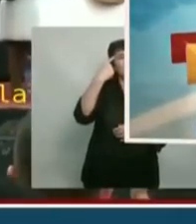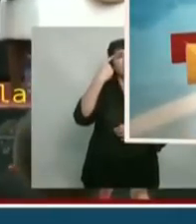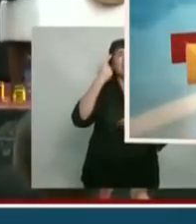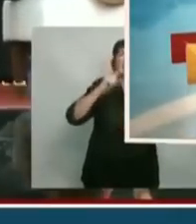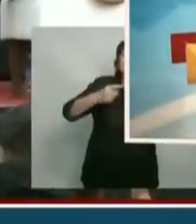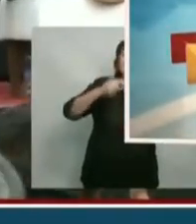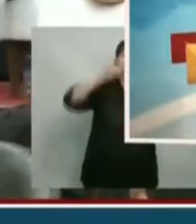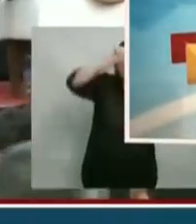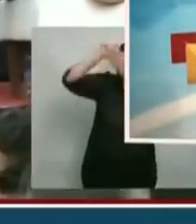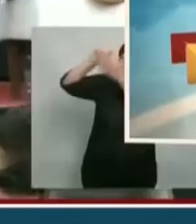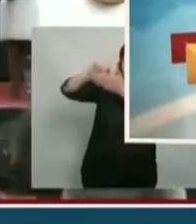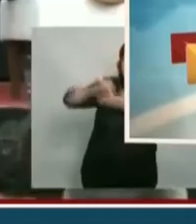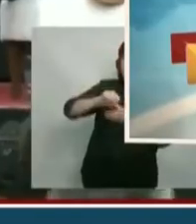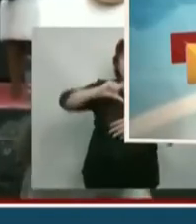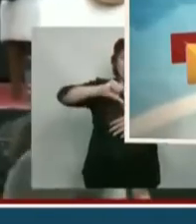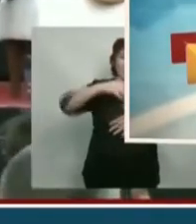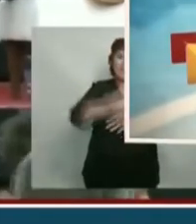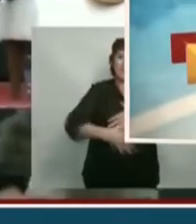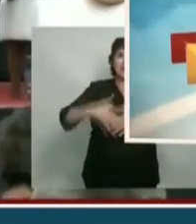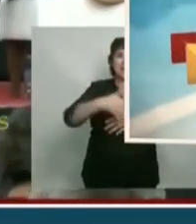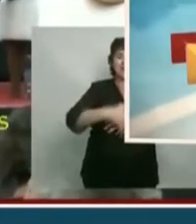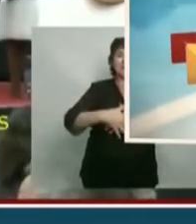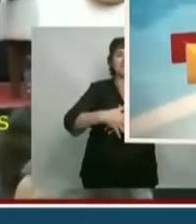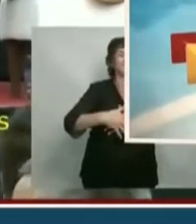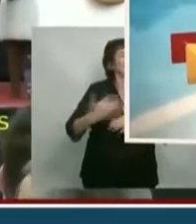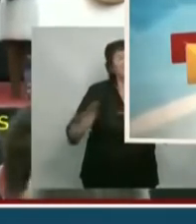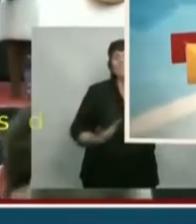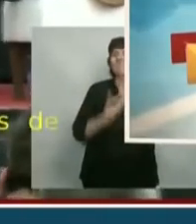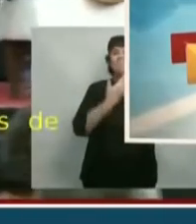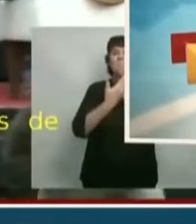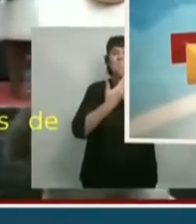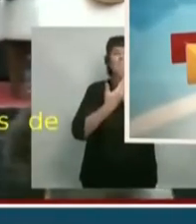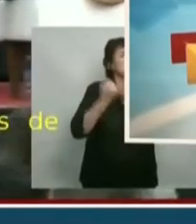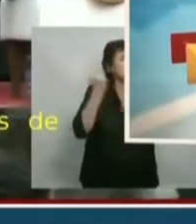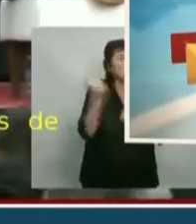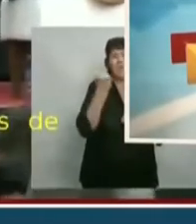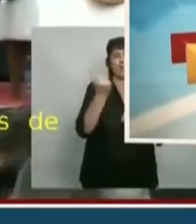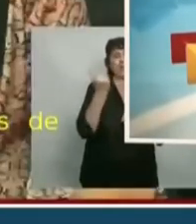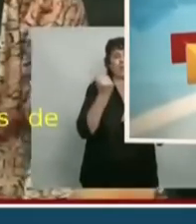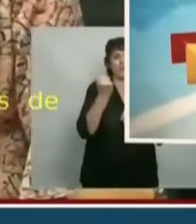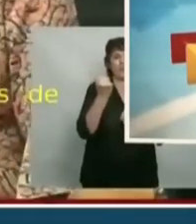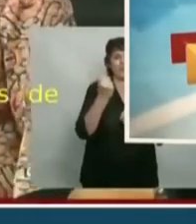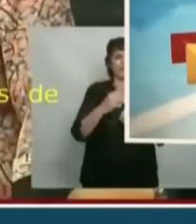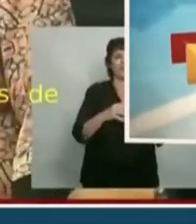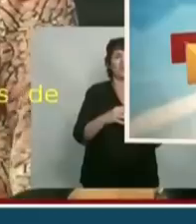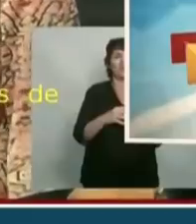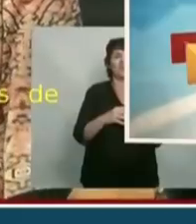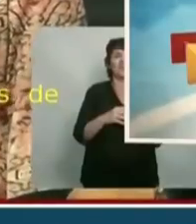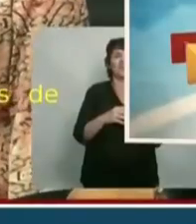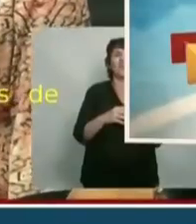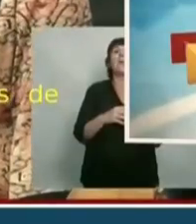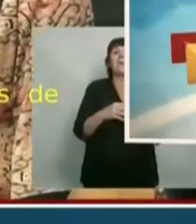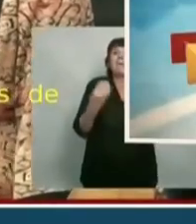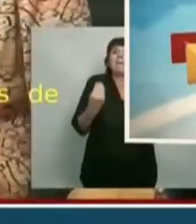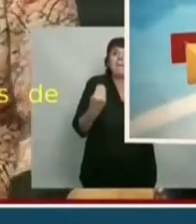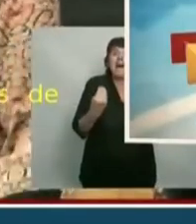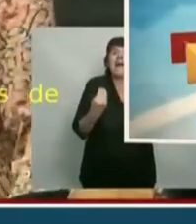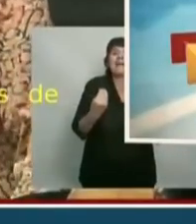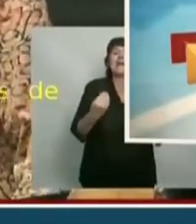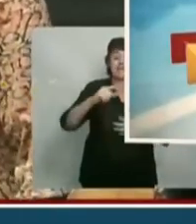economy, and she was saying that it has an incredible high cost for the population. Everything, she insists,